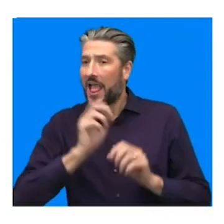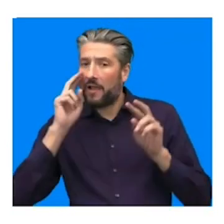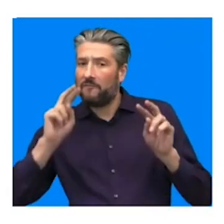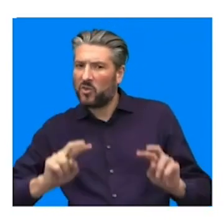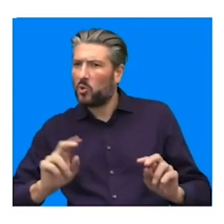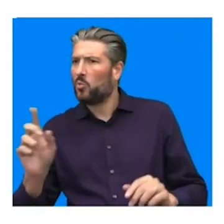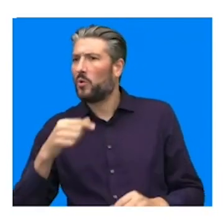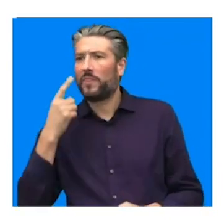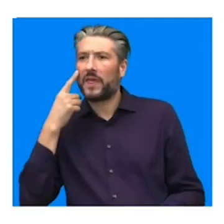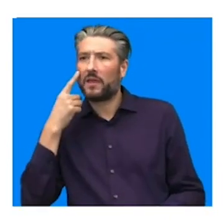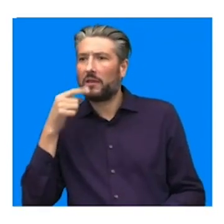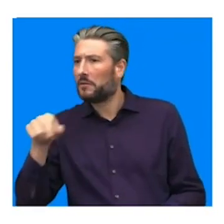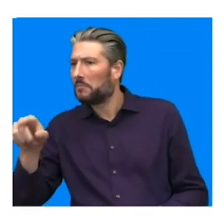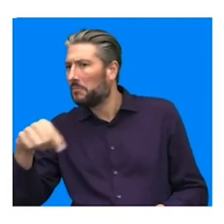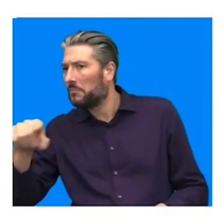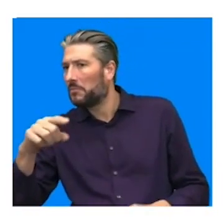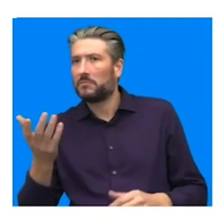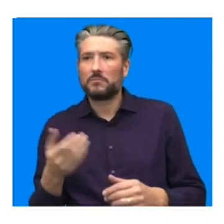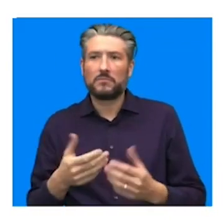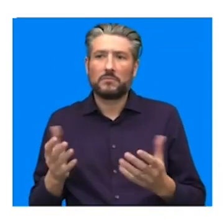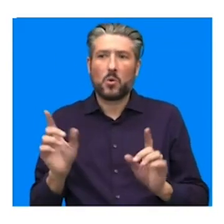of devices?